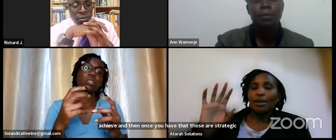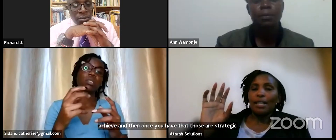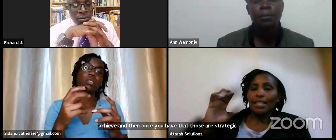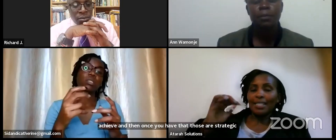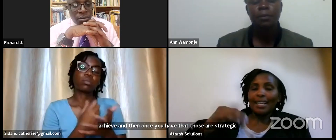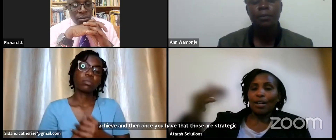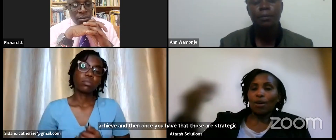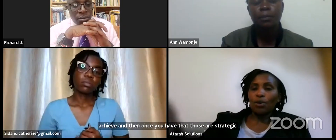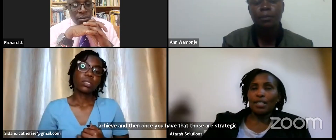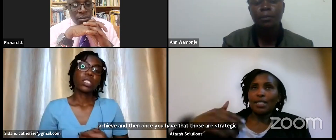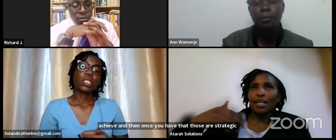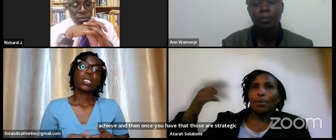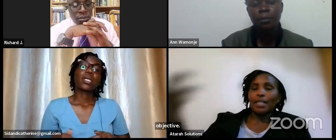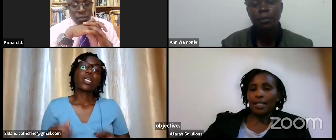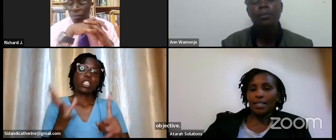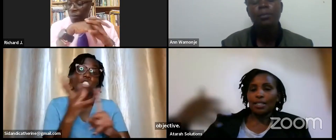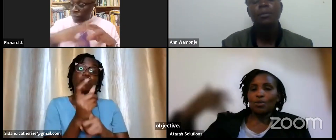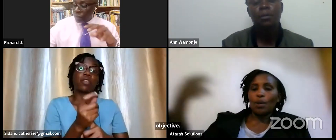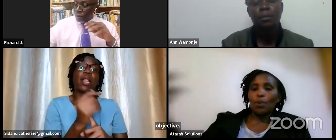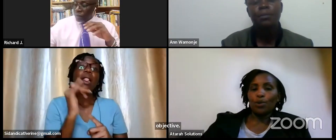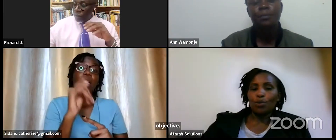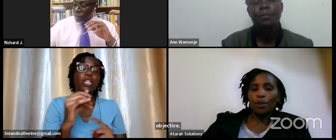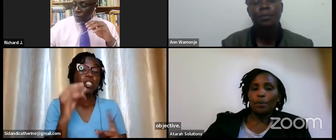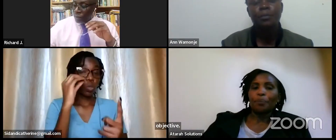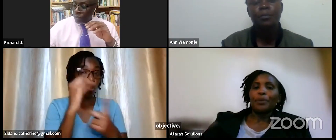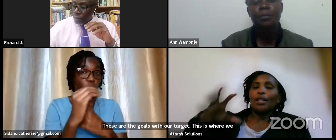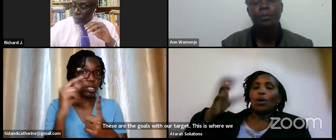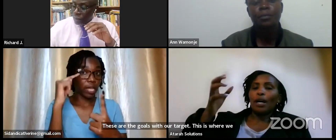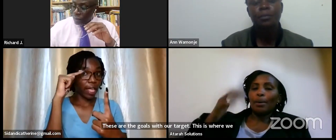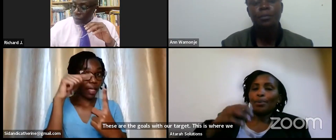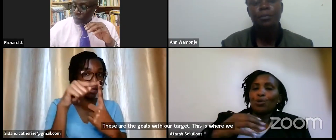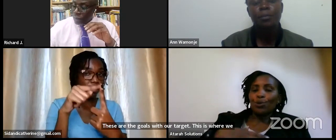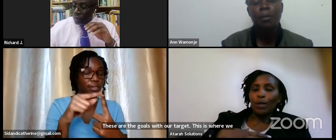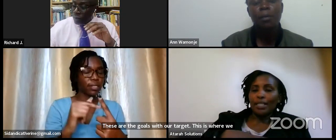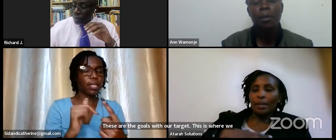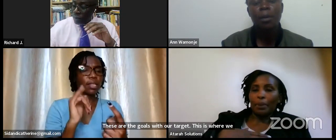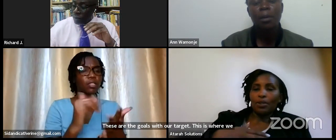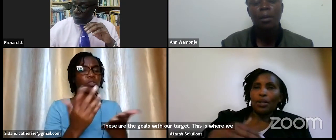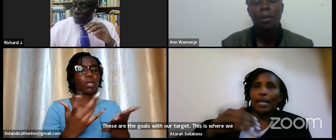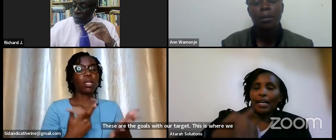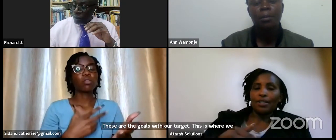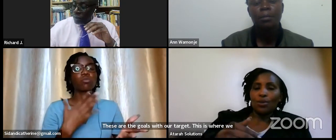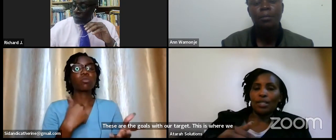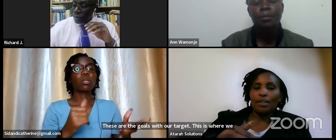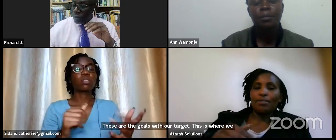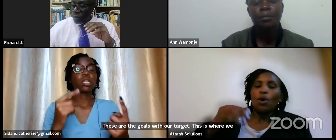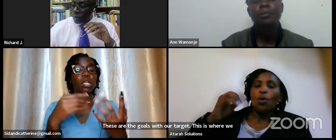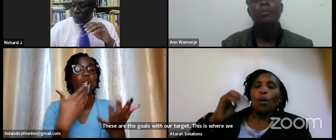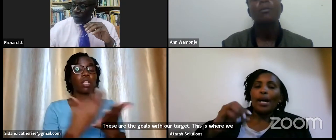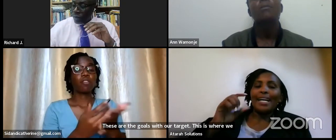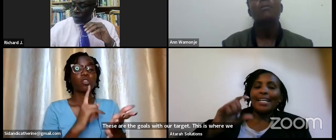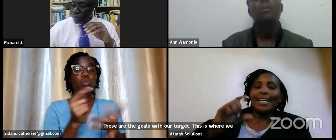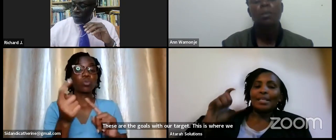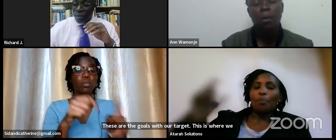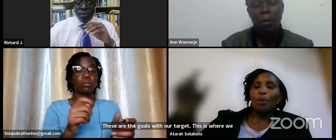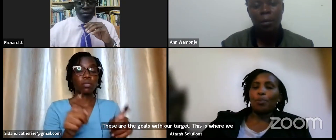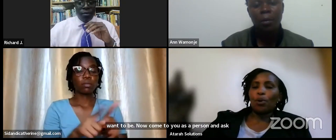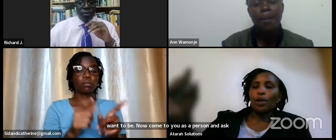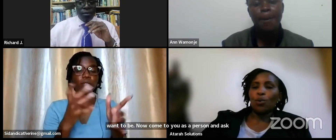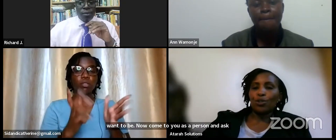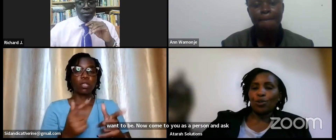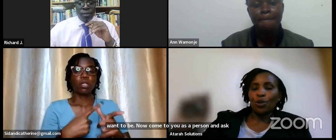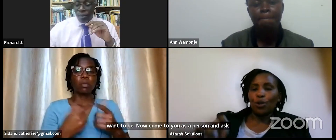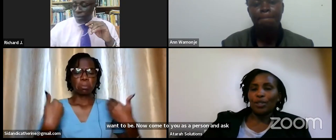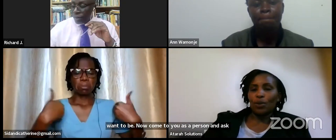objectives. These are the goals, these are our targets, this is where we want to be. Now come to you as a person and ask yourself, where is the